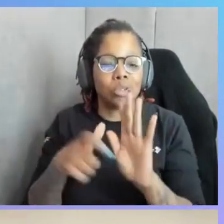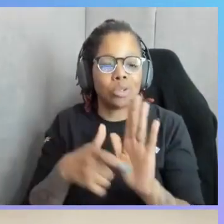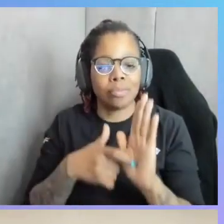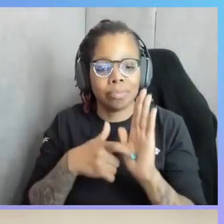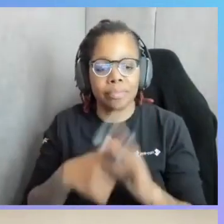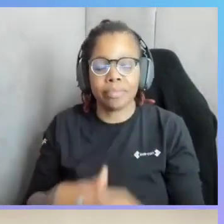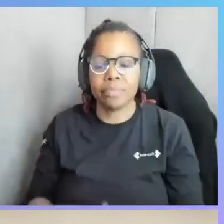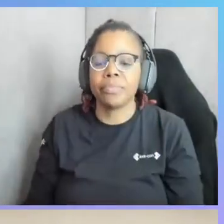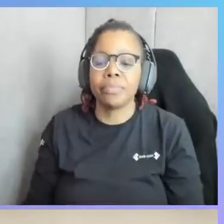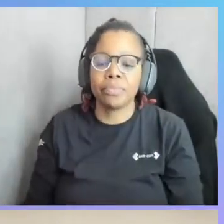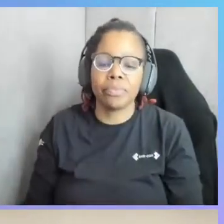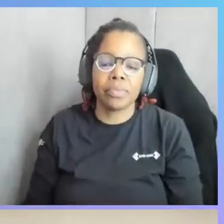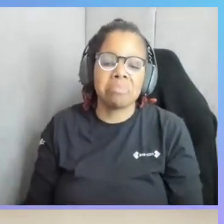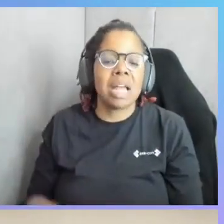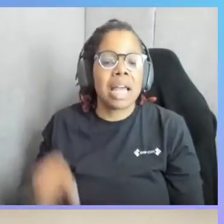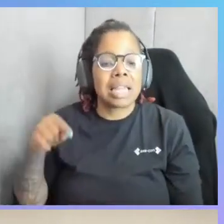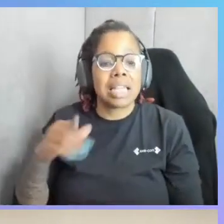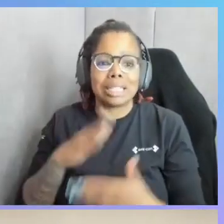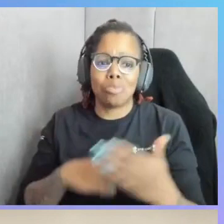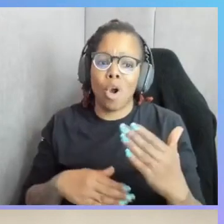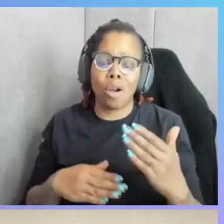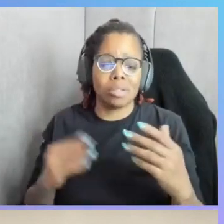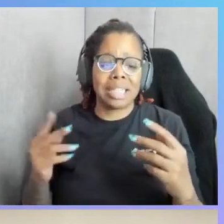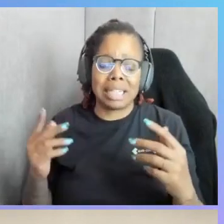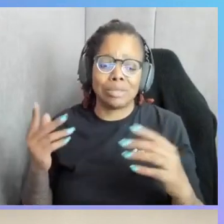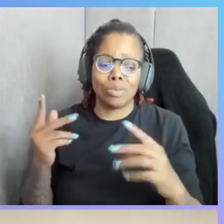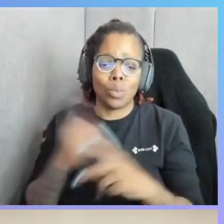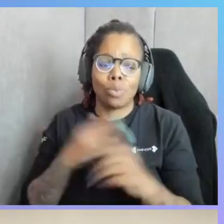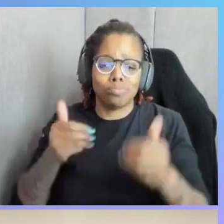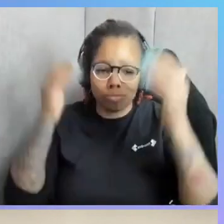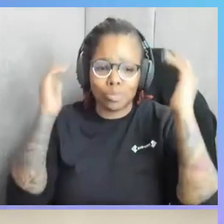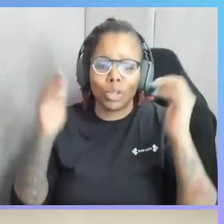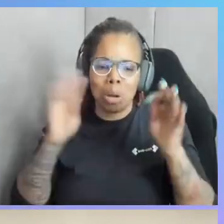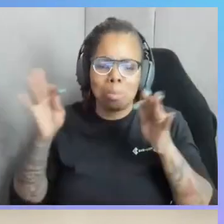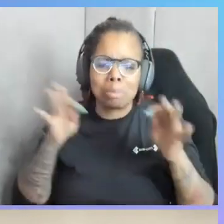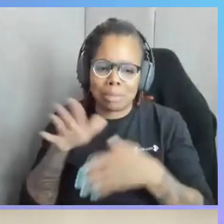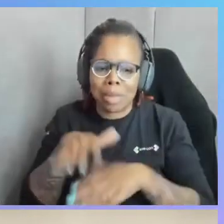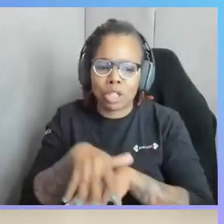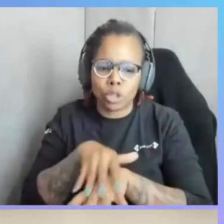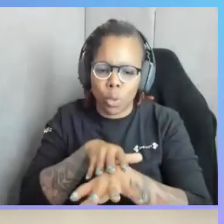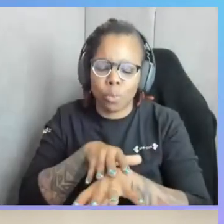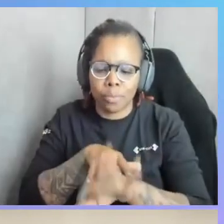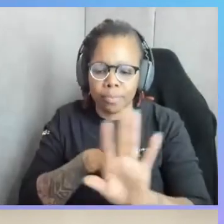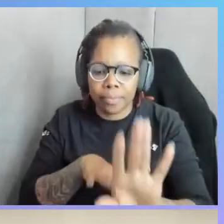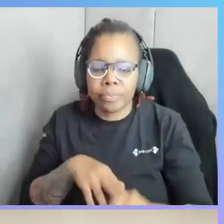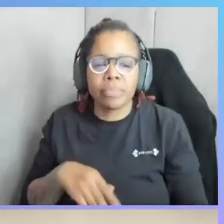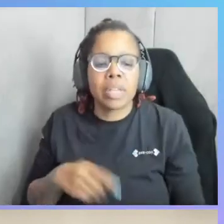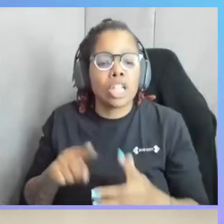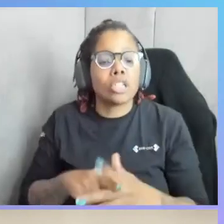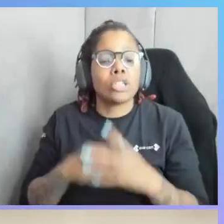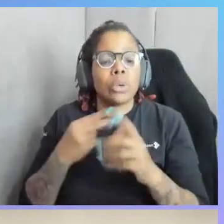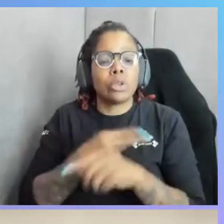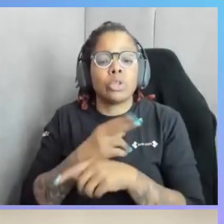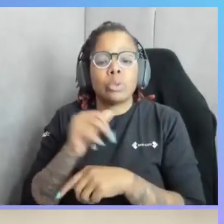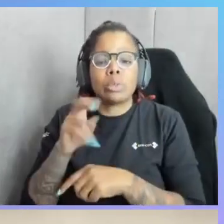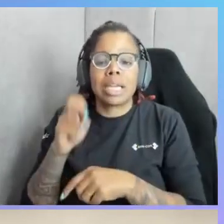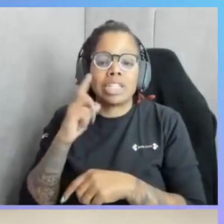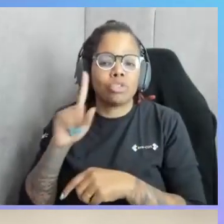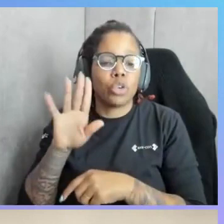This part is the most overwhelming, so I'm going to go through it pretty slowly. Let's start with the use case of your text.